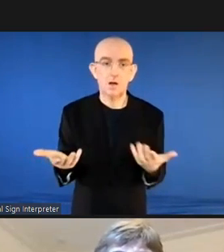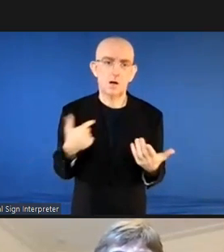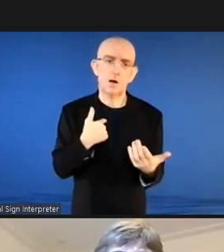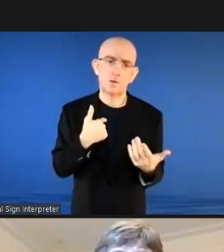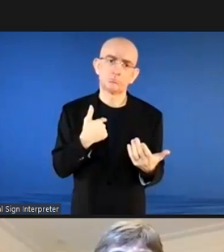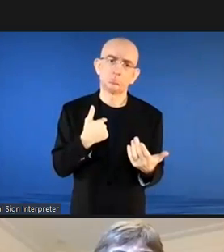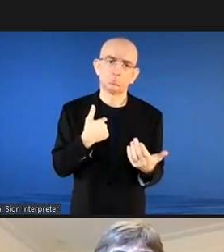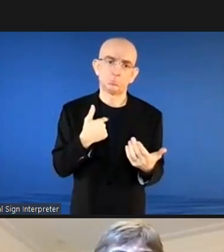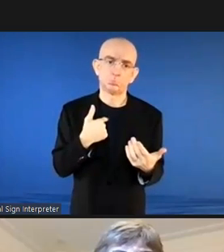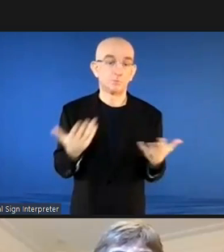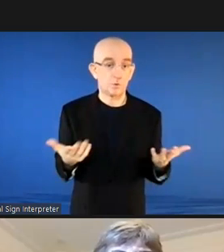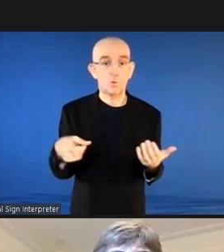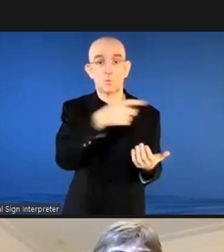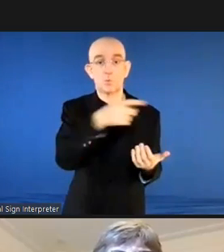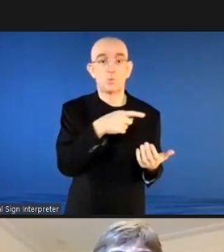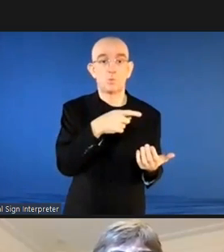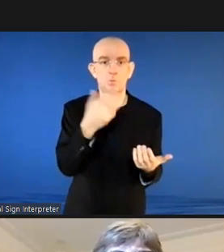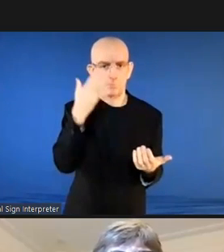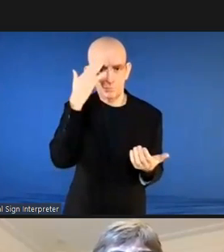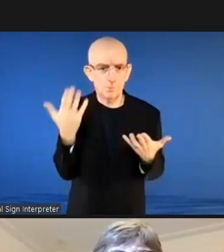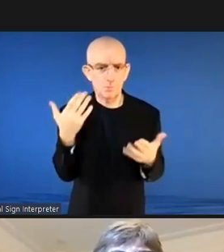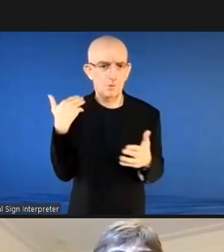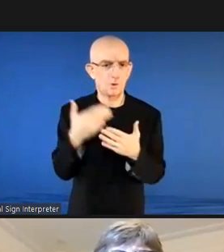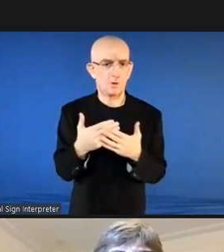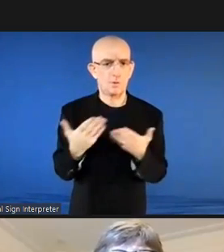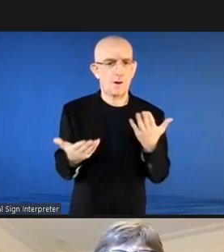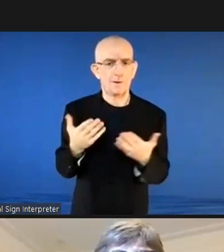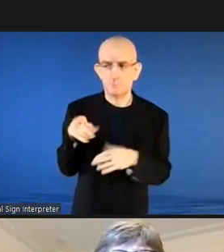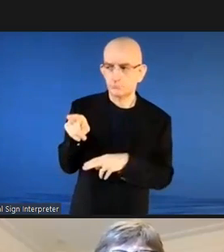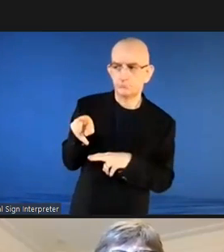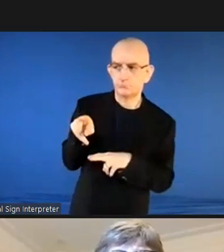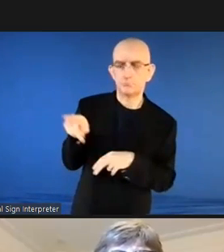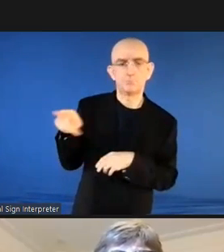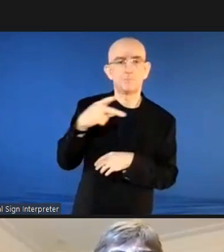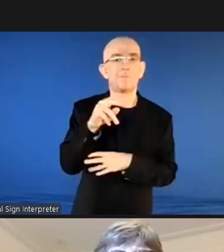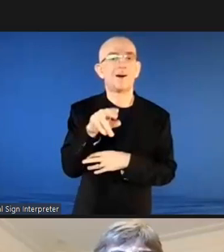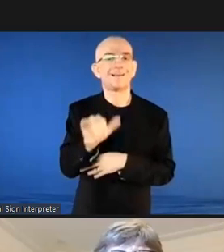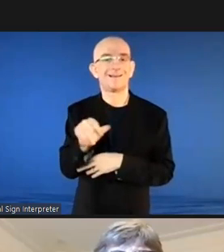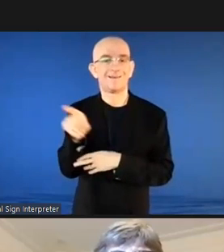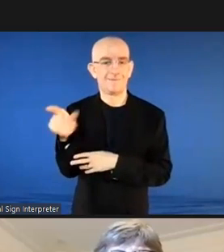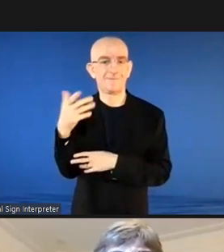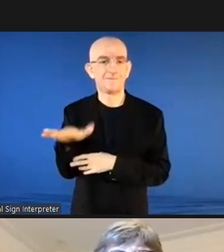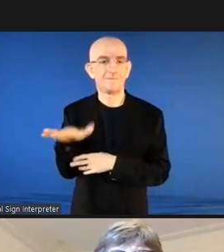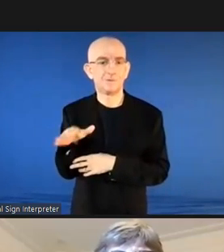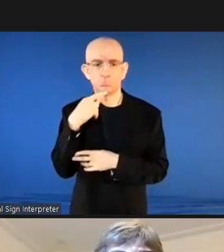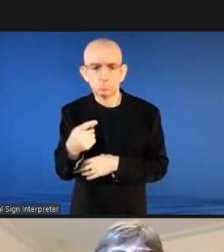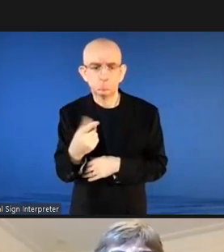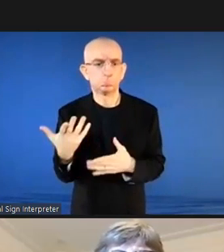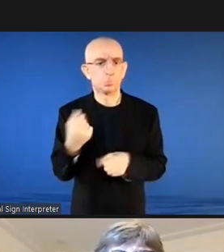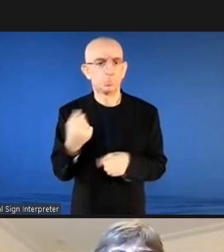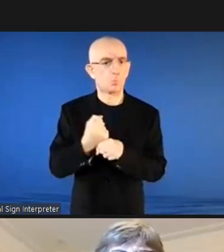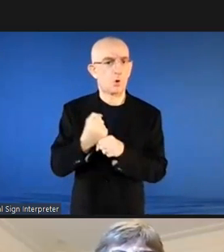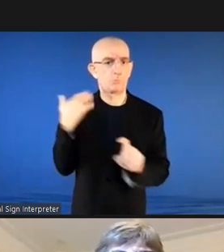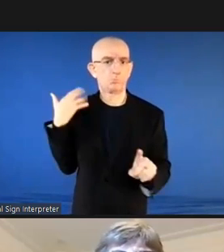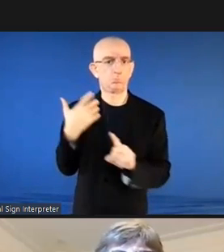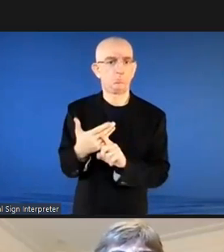and that it's really reassuring to hear that still is maintained, the focus on disabled children. I think